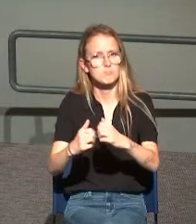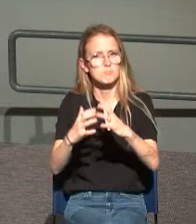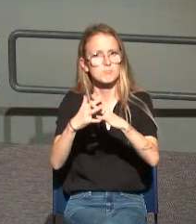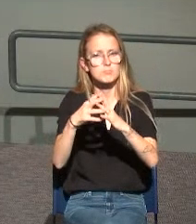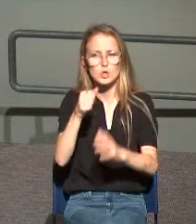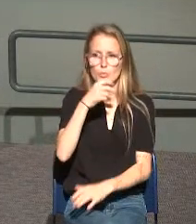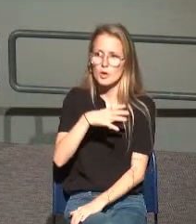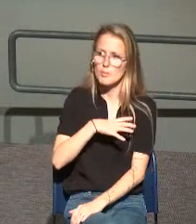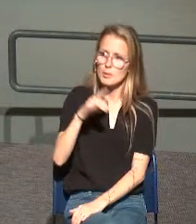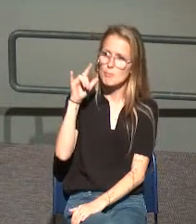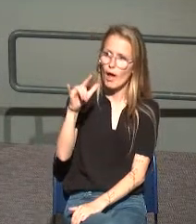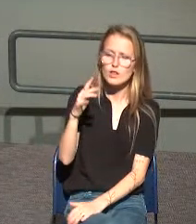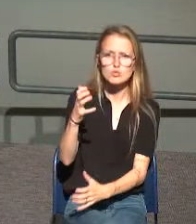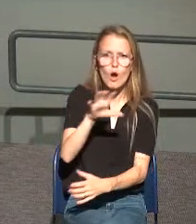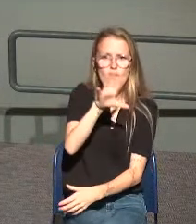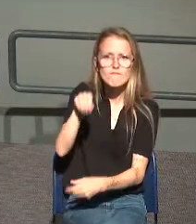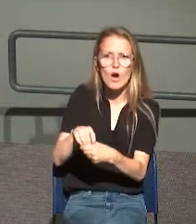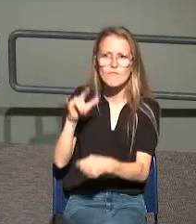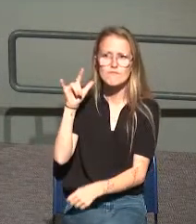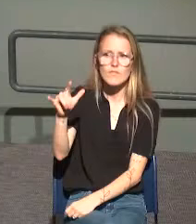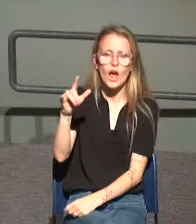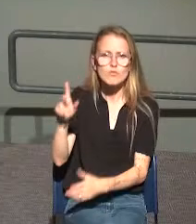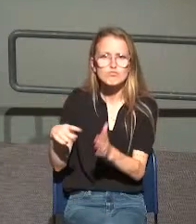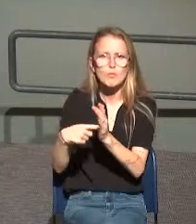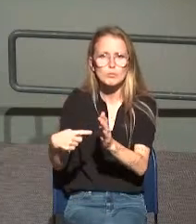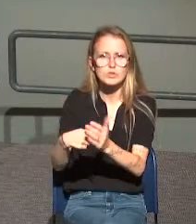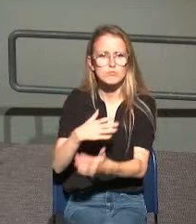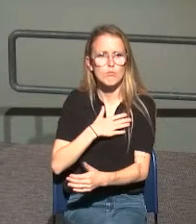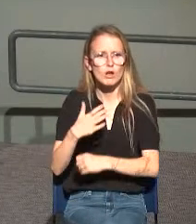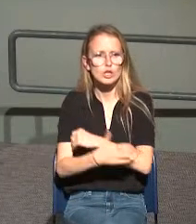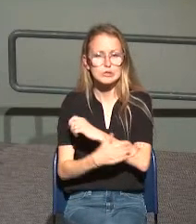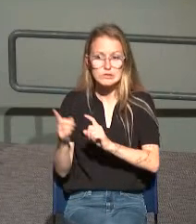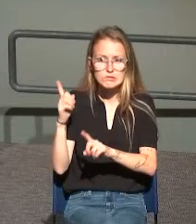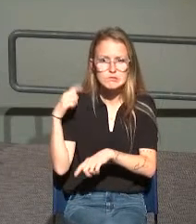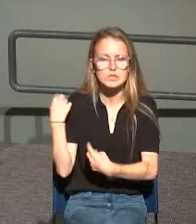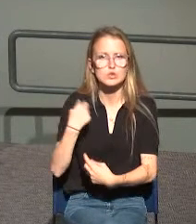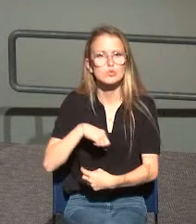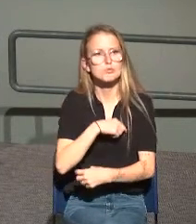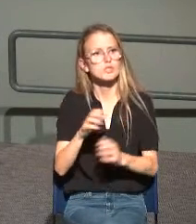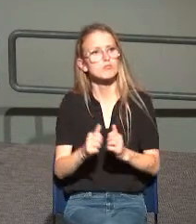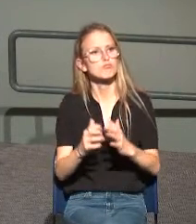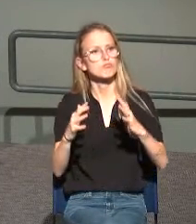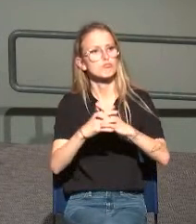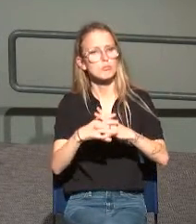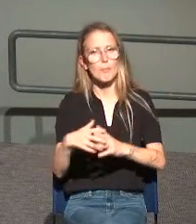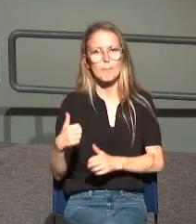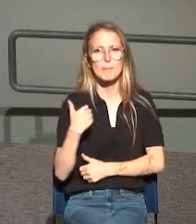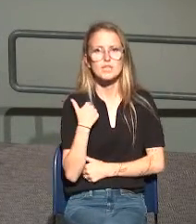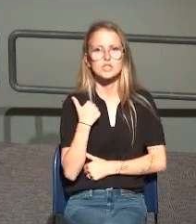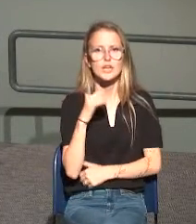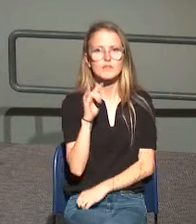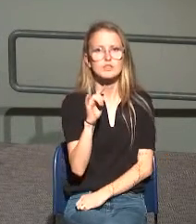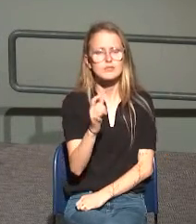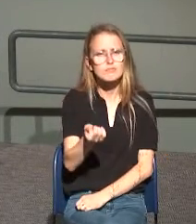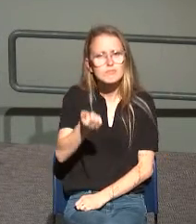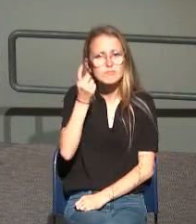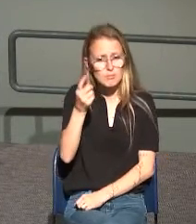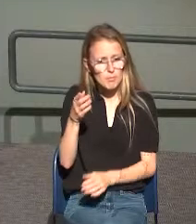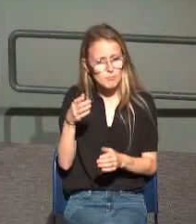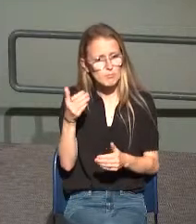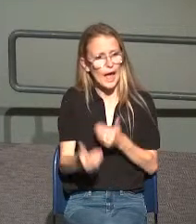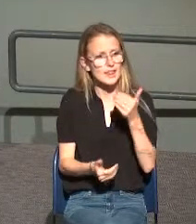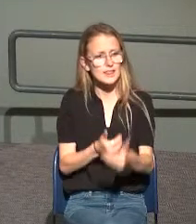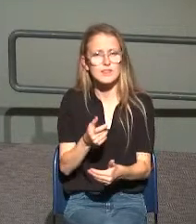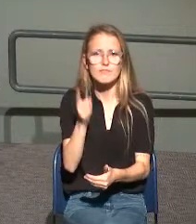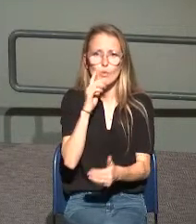to fly for their country since the beginning of military aviation. But the path to equality for women pilots